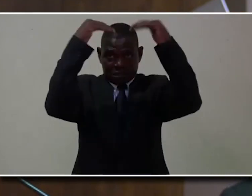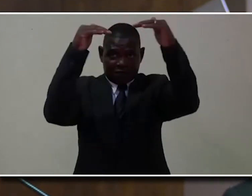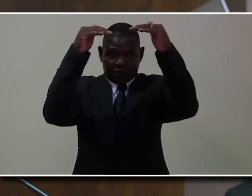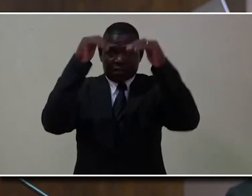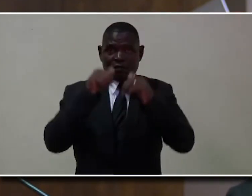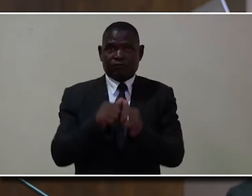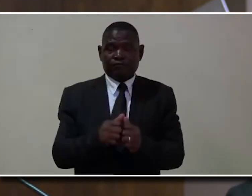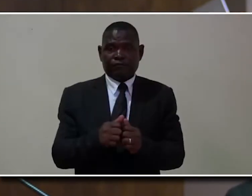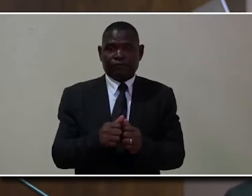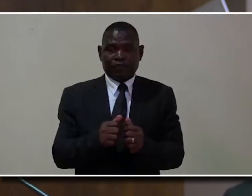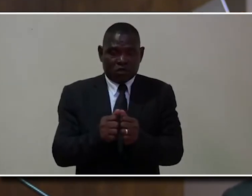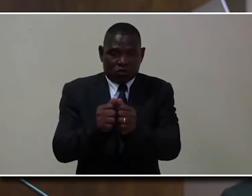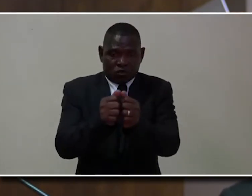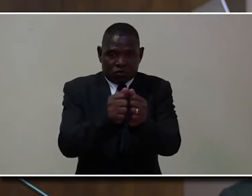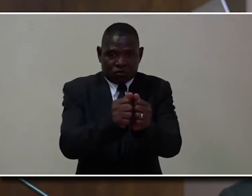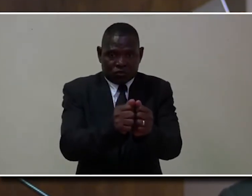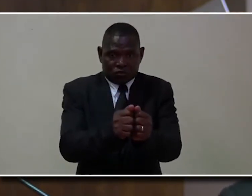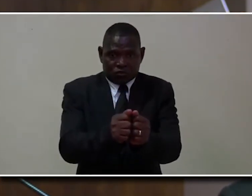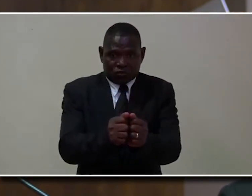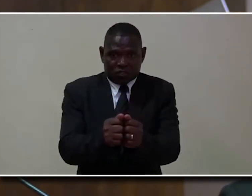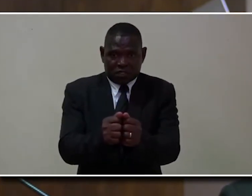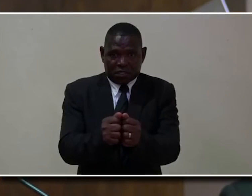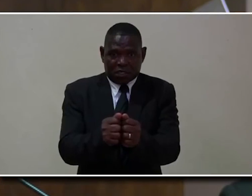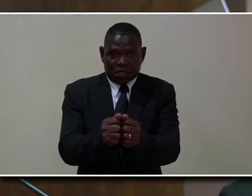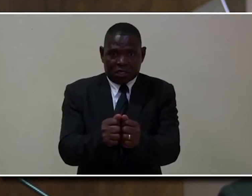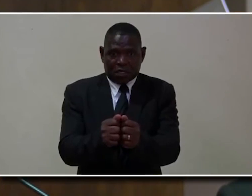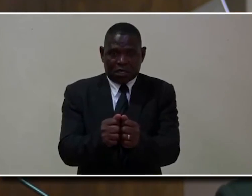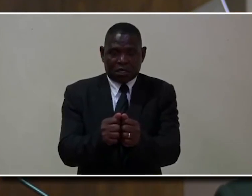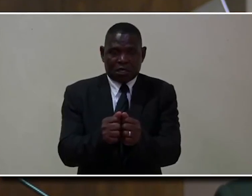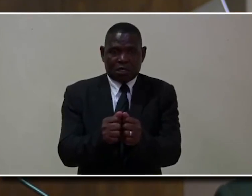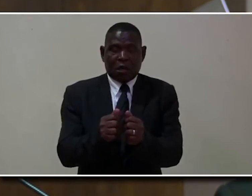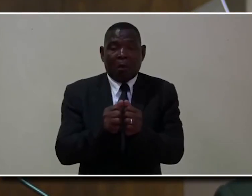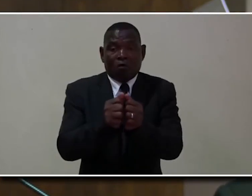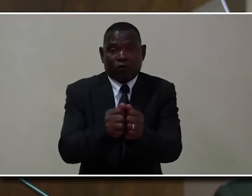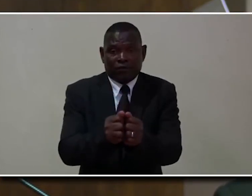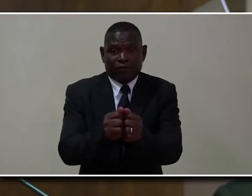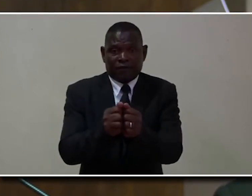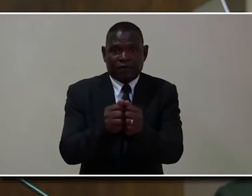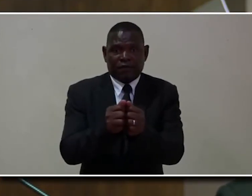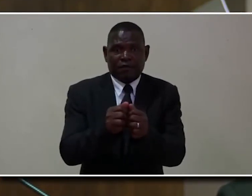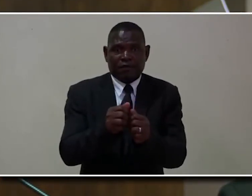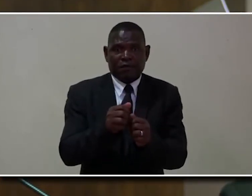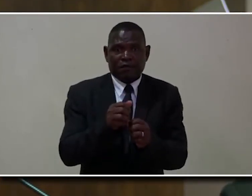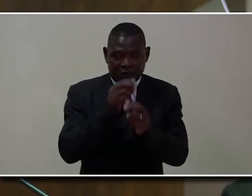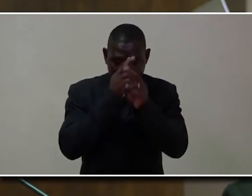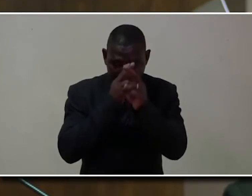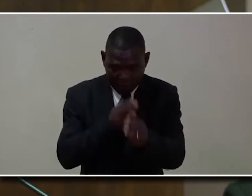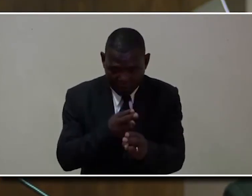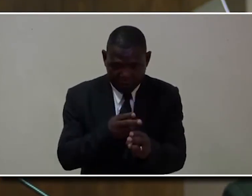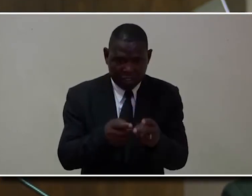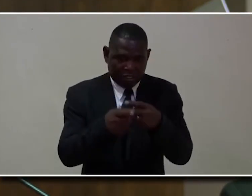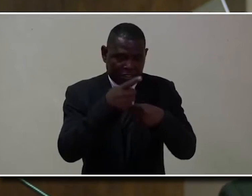Together we come before you with humbleness and gratitude. Limozi tisa pamaso panu